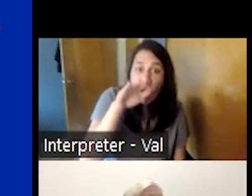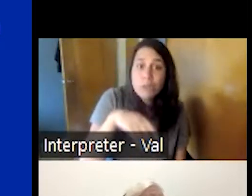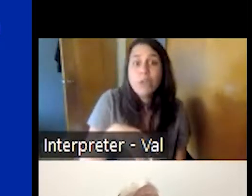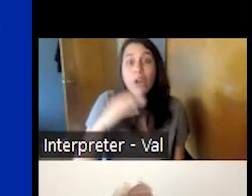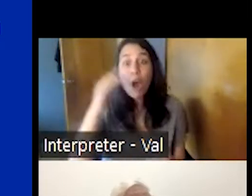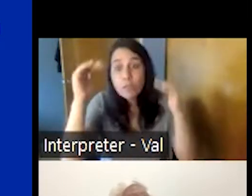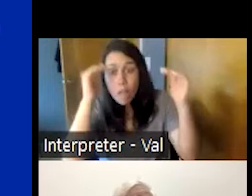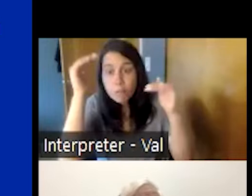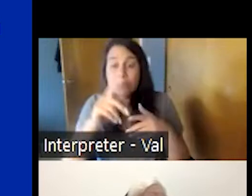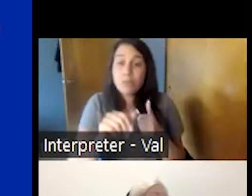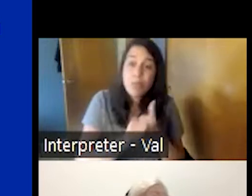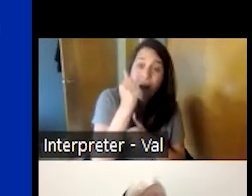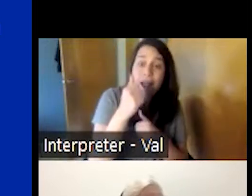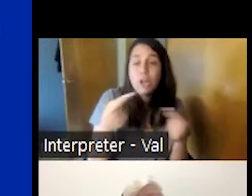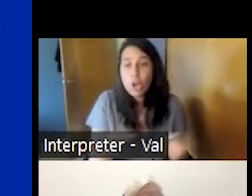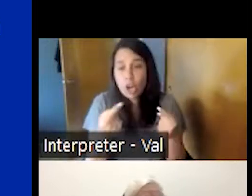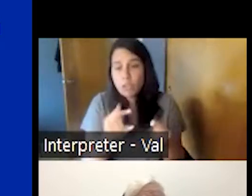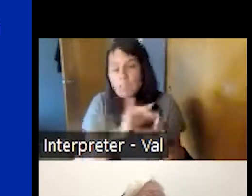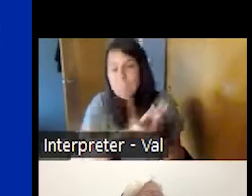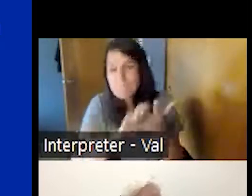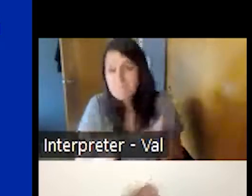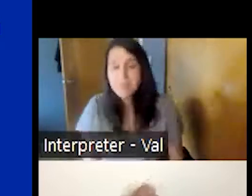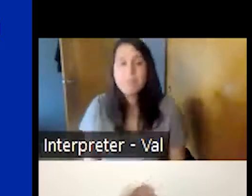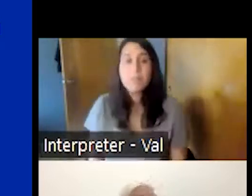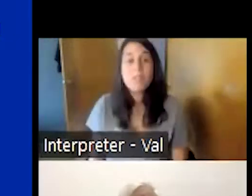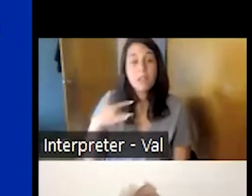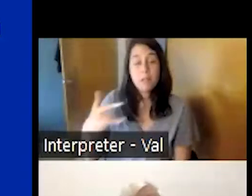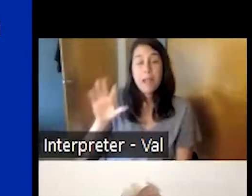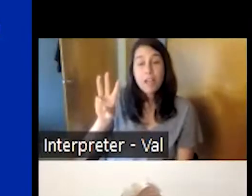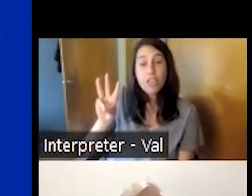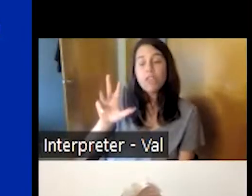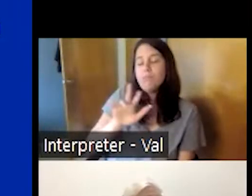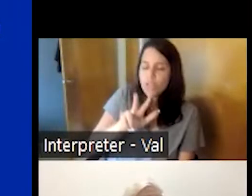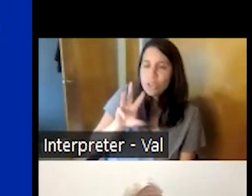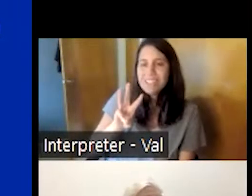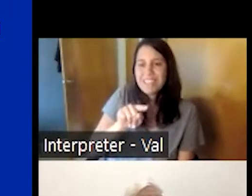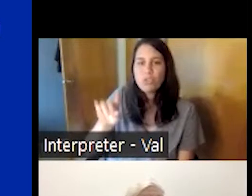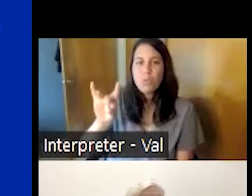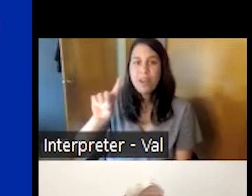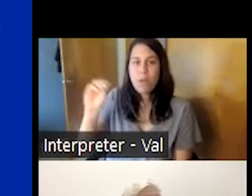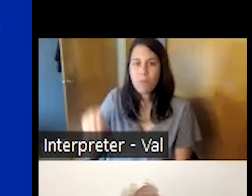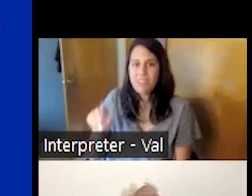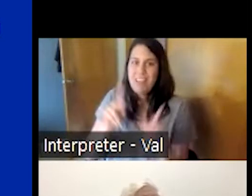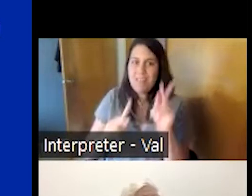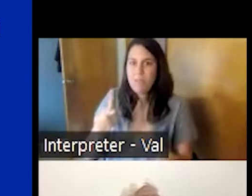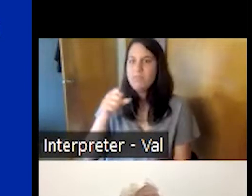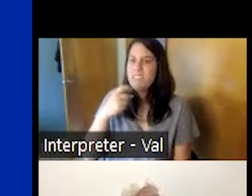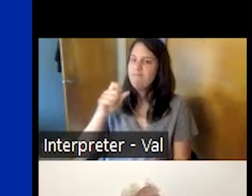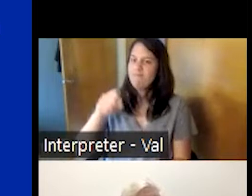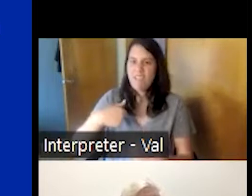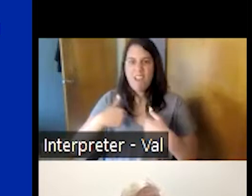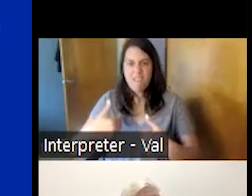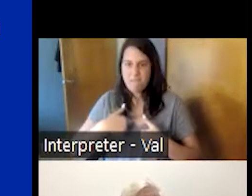the general population, between 36 and 81% report experiencing a traumatic event. In the National